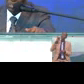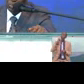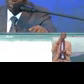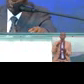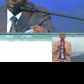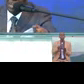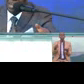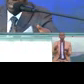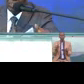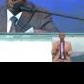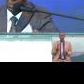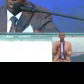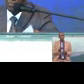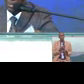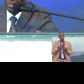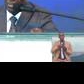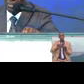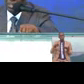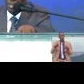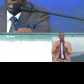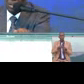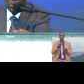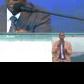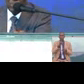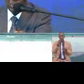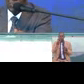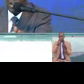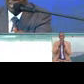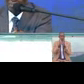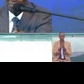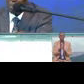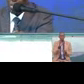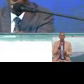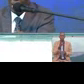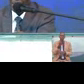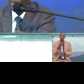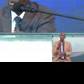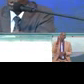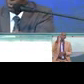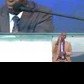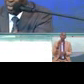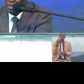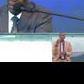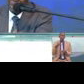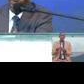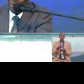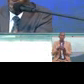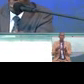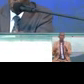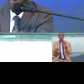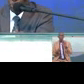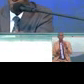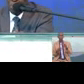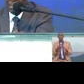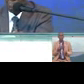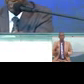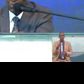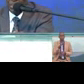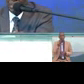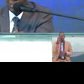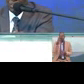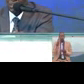Our purity as true saints of God. Look at verse 5. And ye know